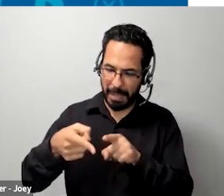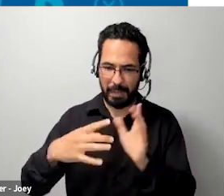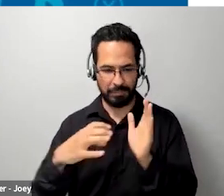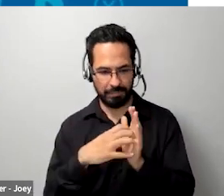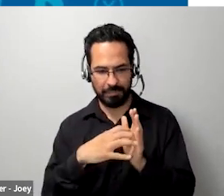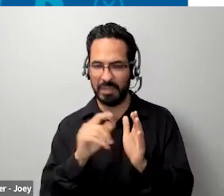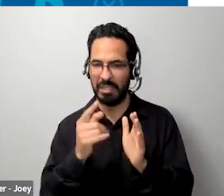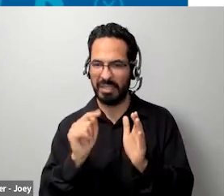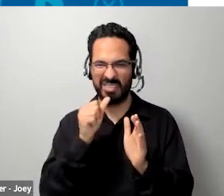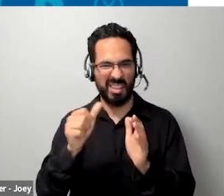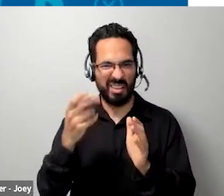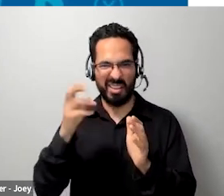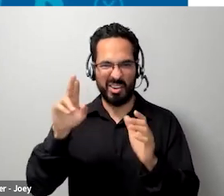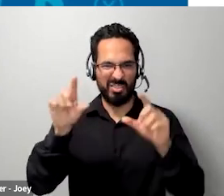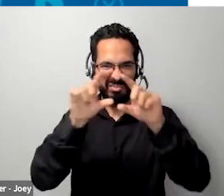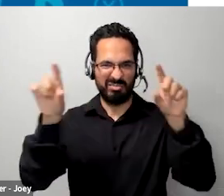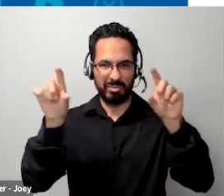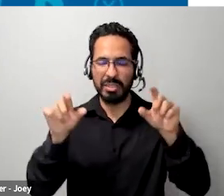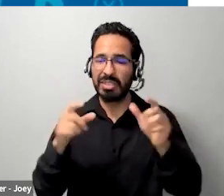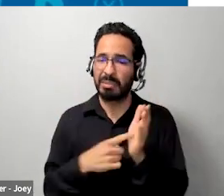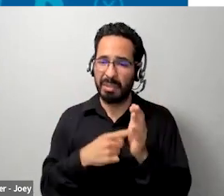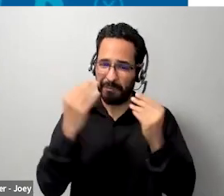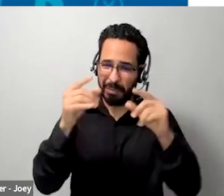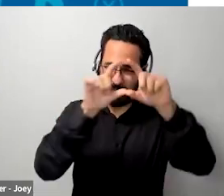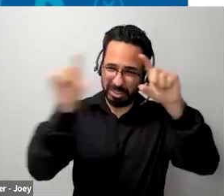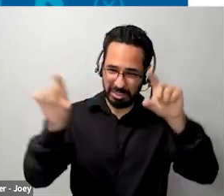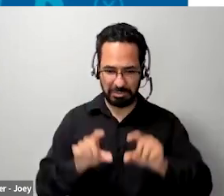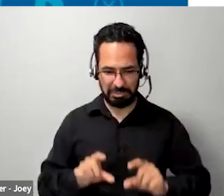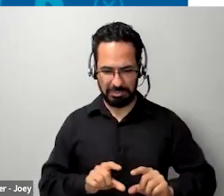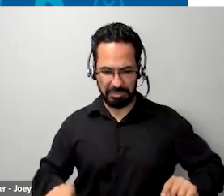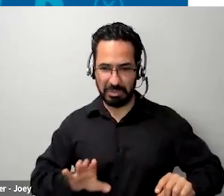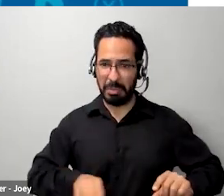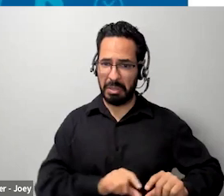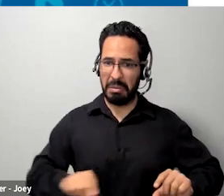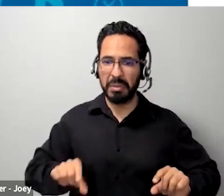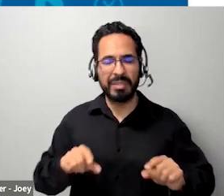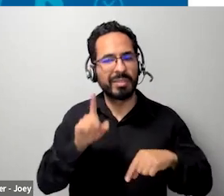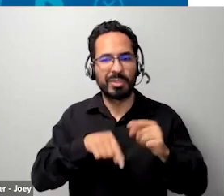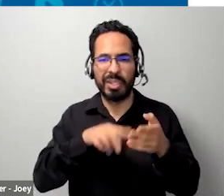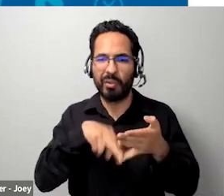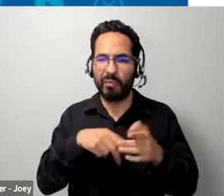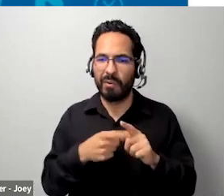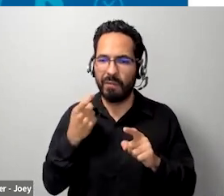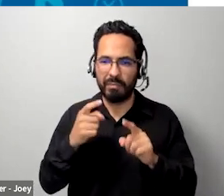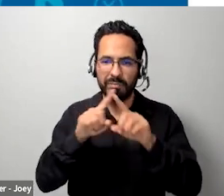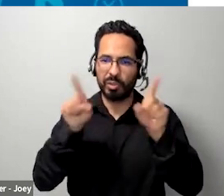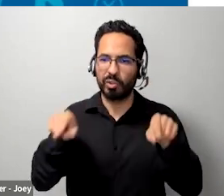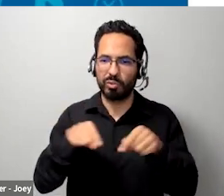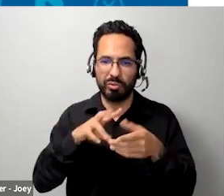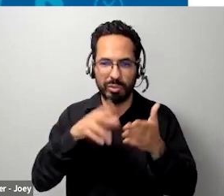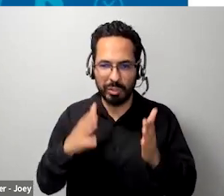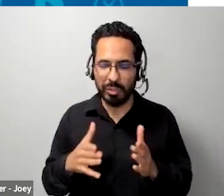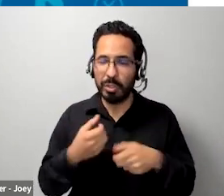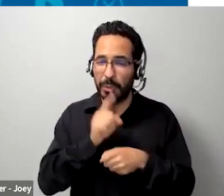header. Sometimes information in headers and footers might not be able to be read by a screen reader. So you always want to make sure that your